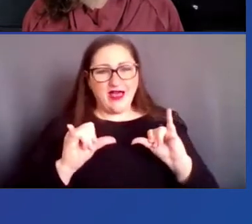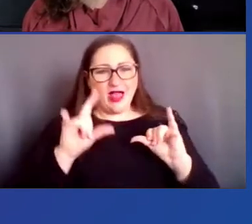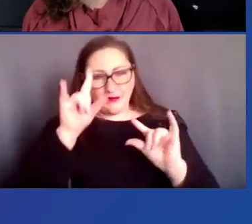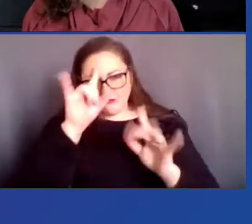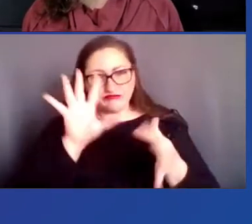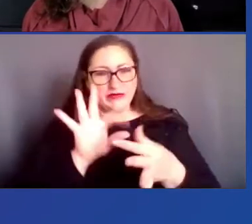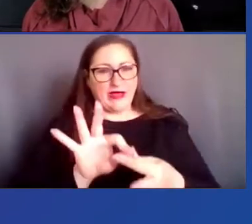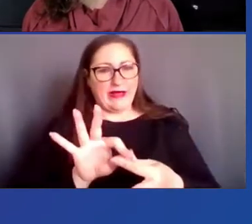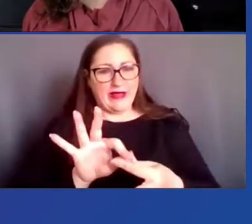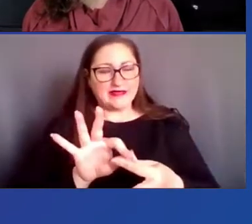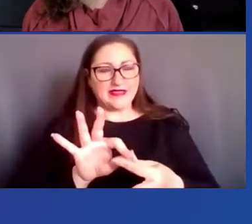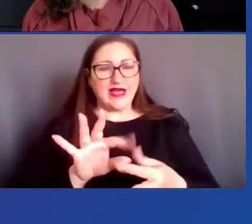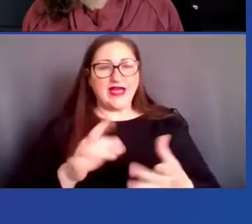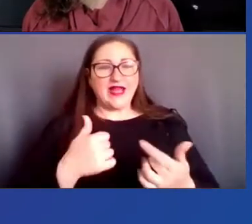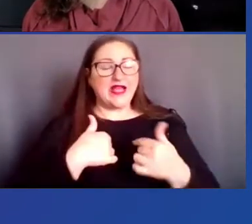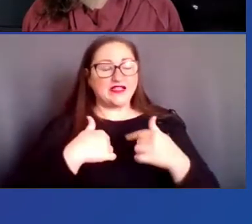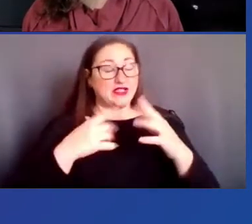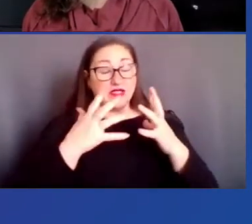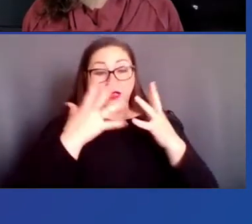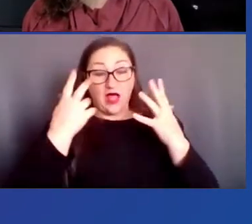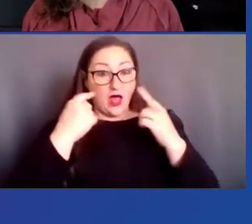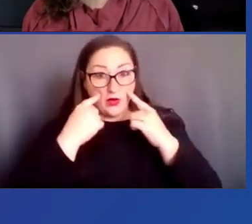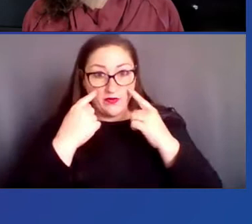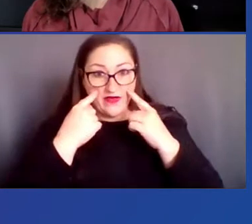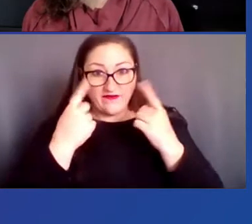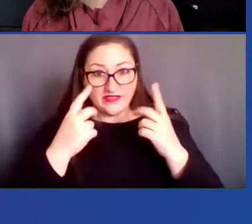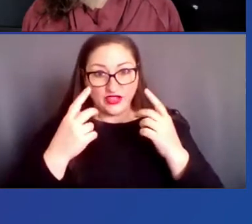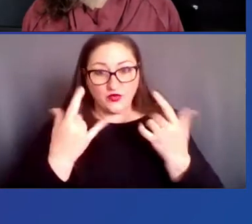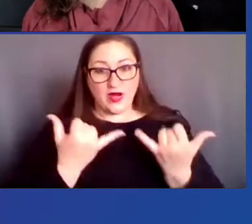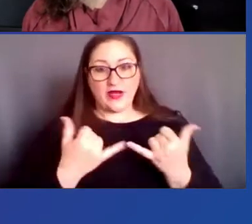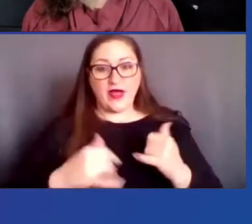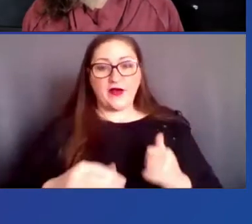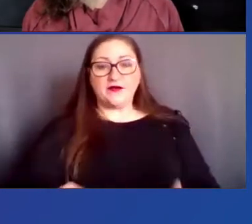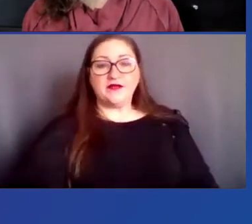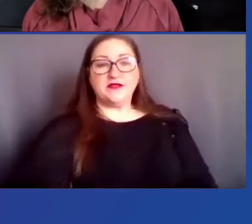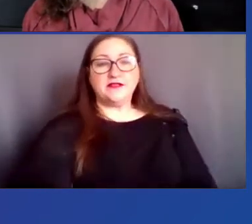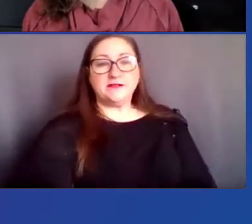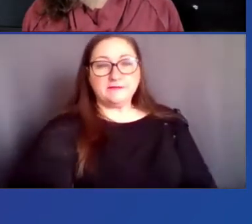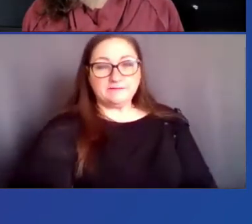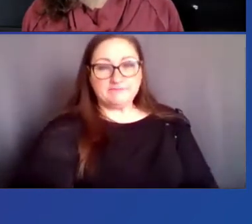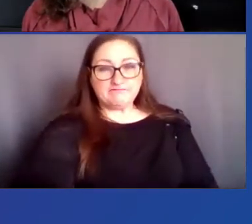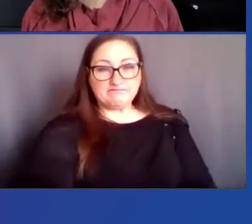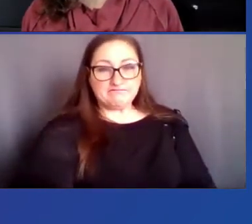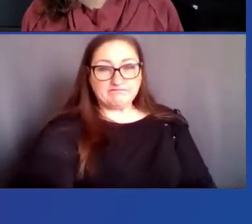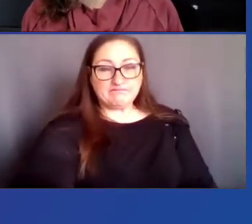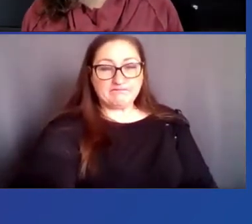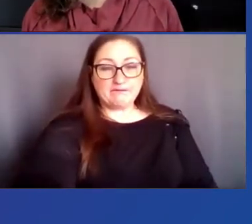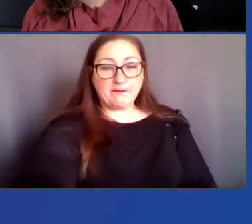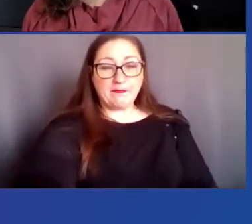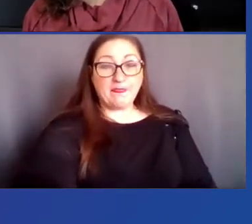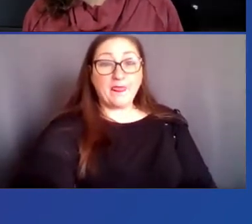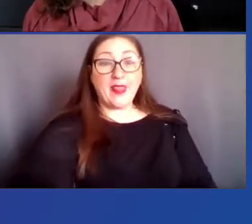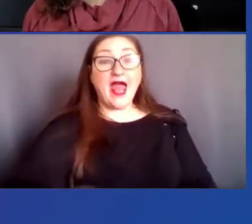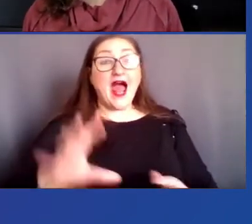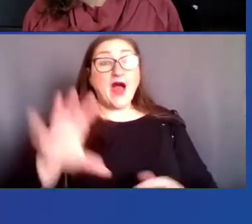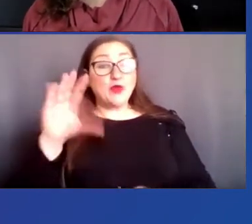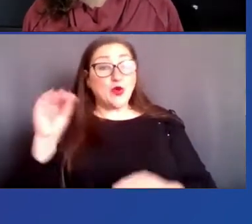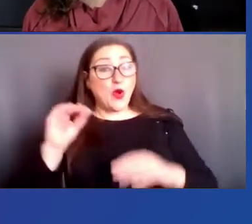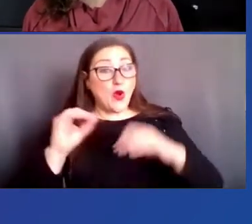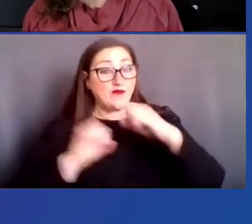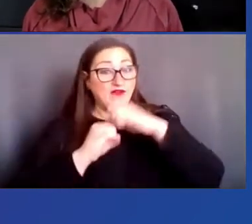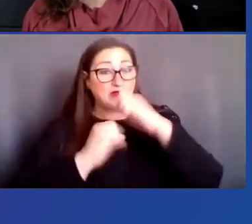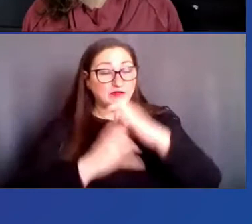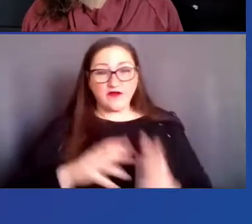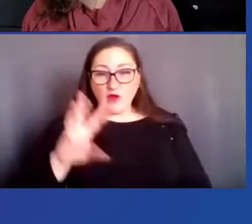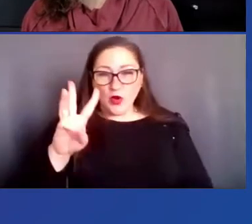for me to be on screen a lot right now. I am the co-founder of WoodShed Dance, which is